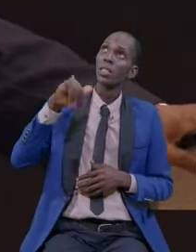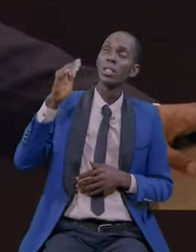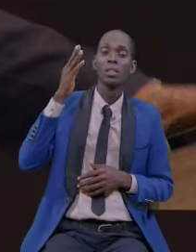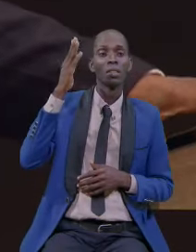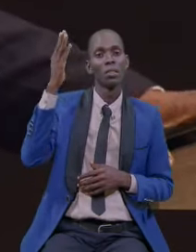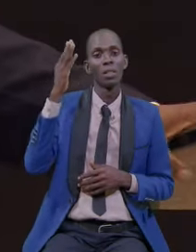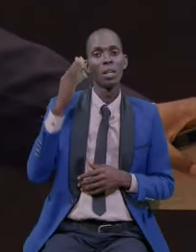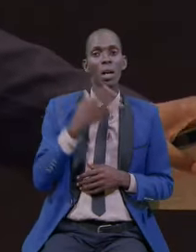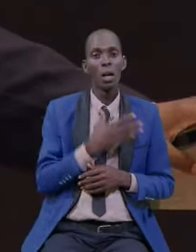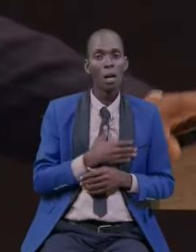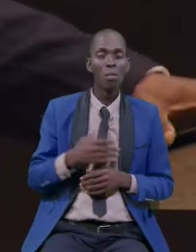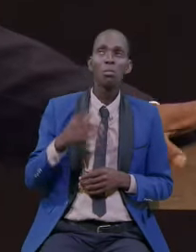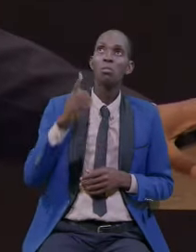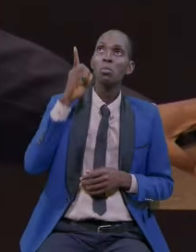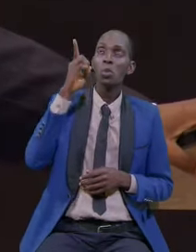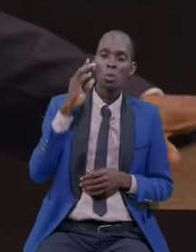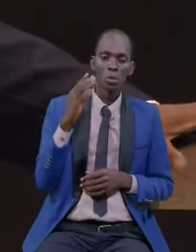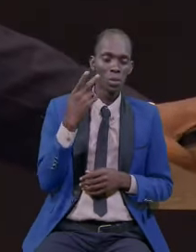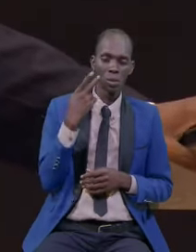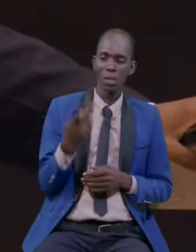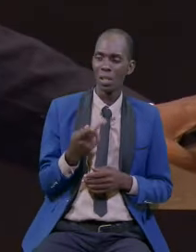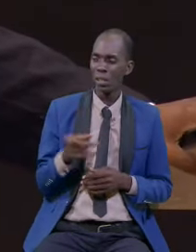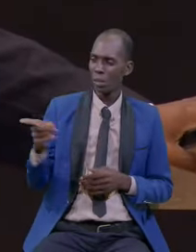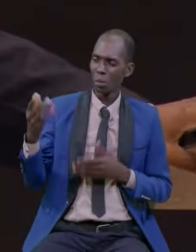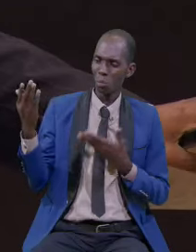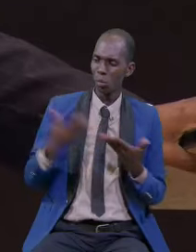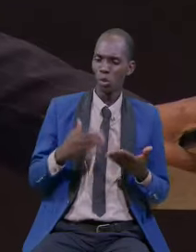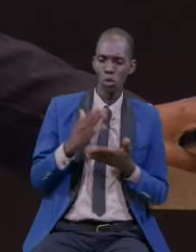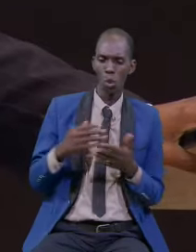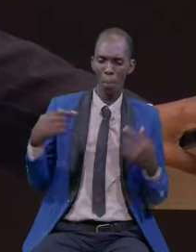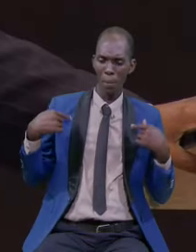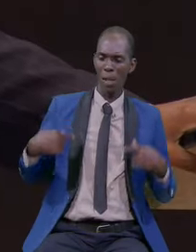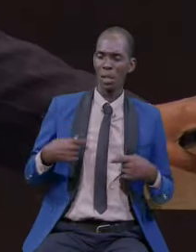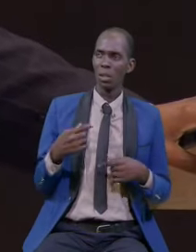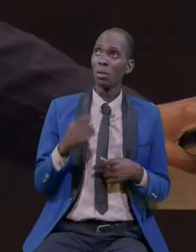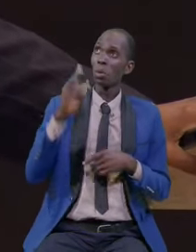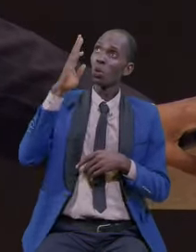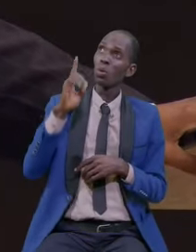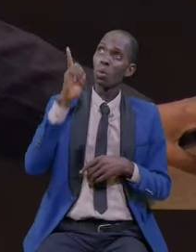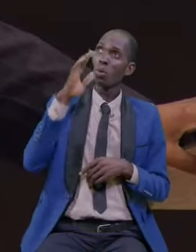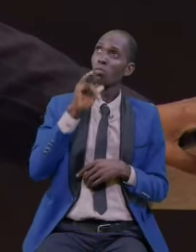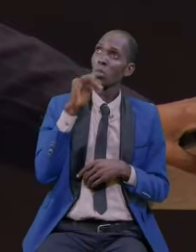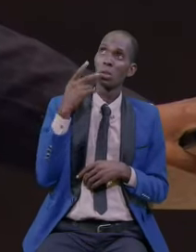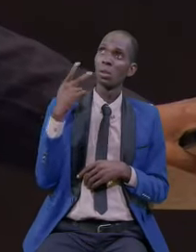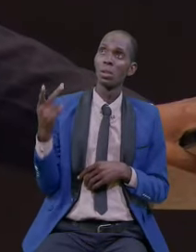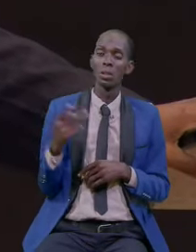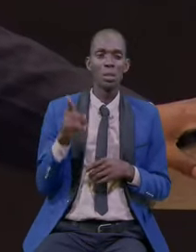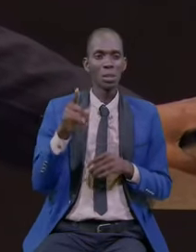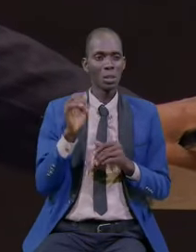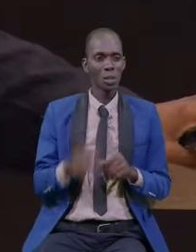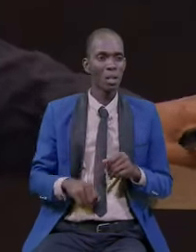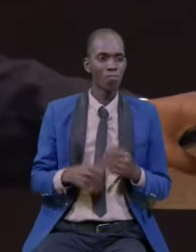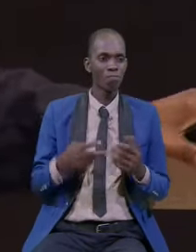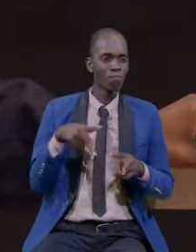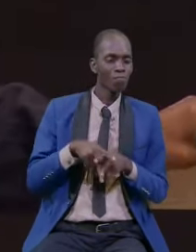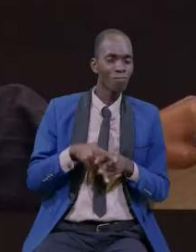us pain and God does not see. They can hinder us and God does not see. And they can take our rights from us and God does